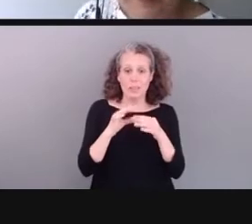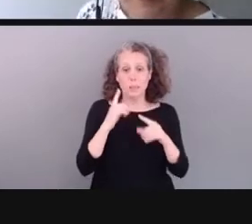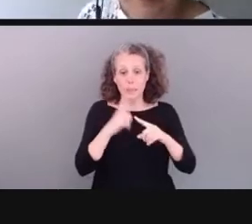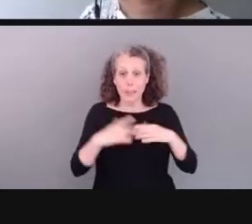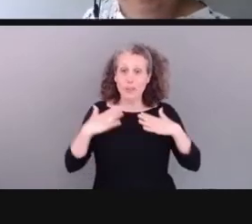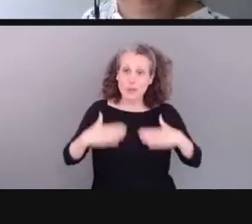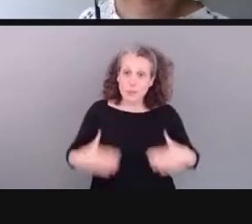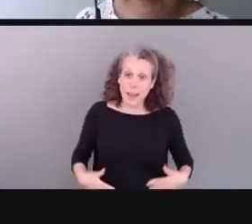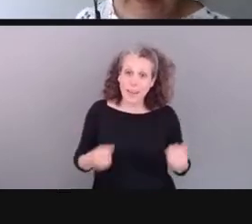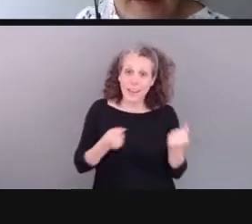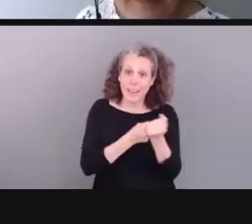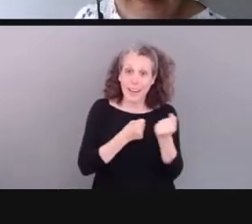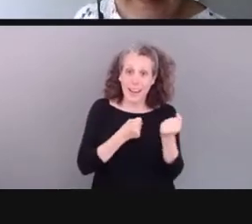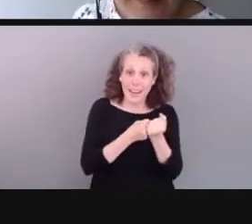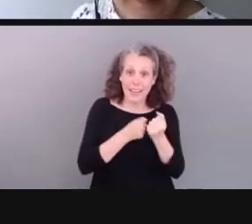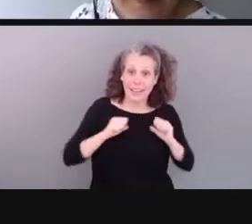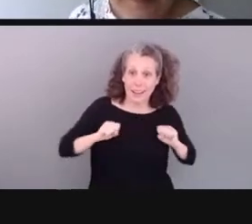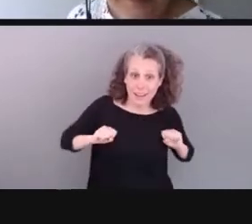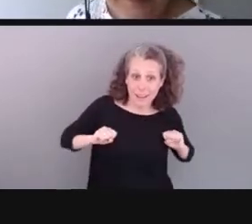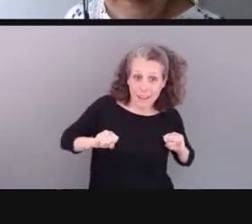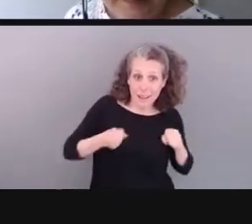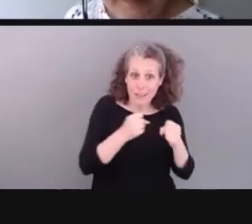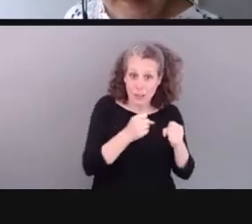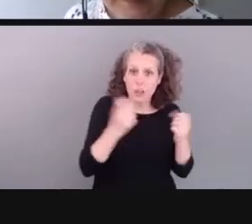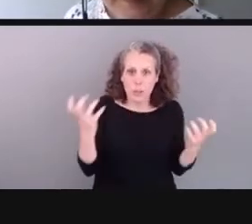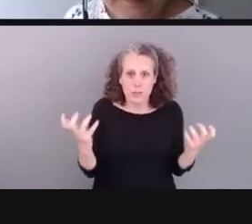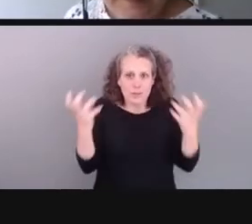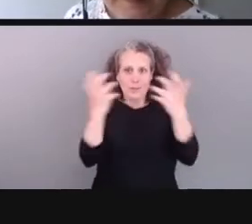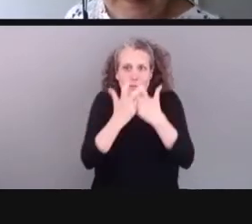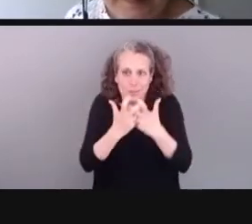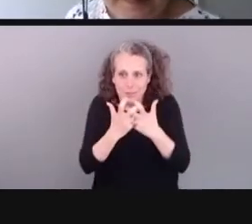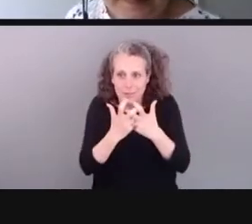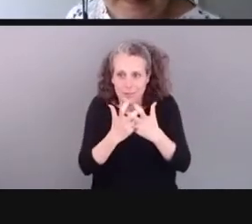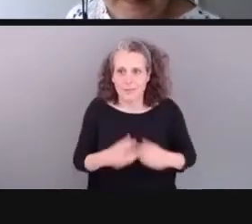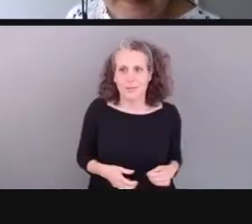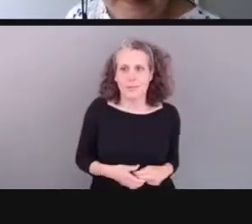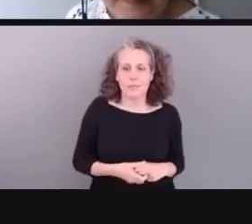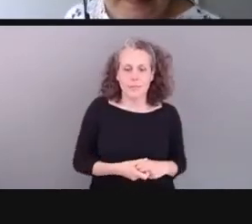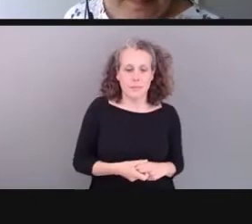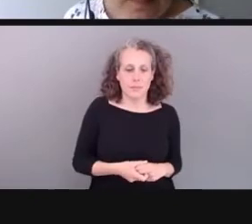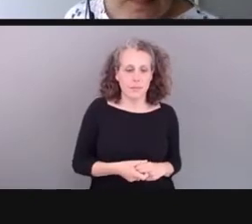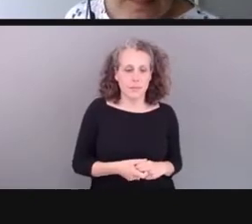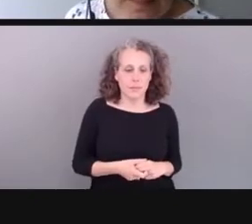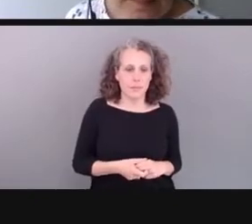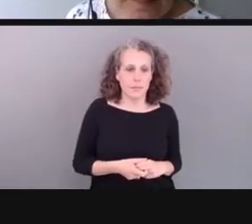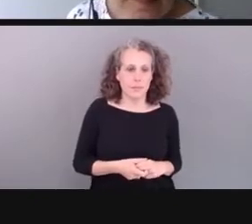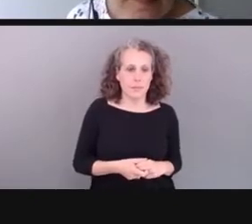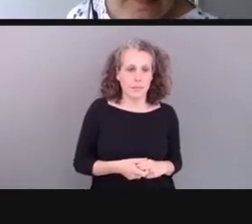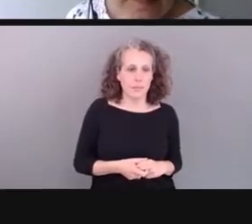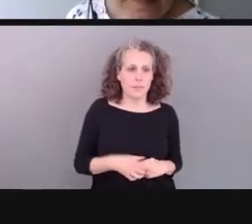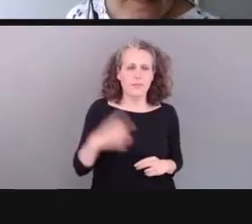humanitarian action can complement. And we are looking into a